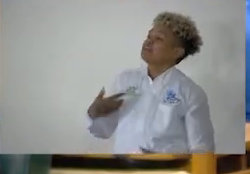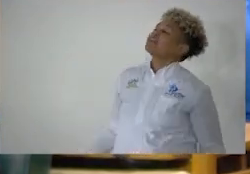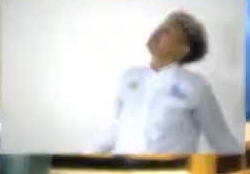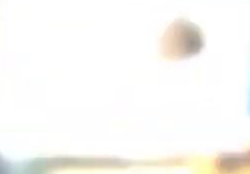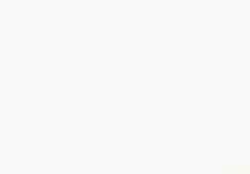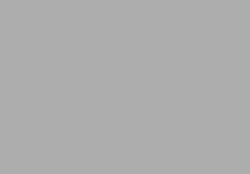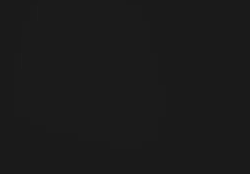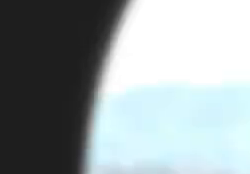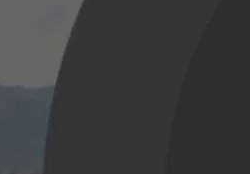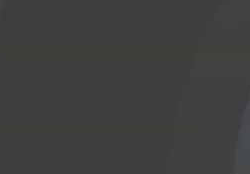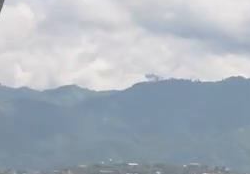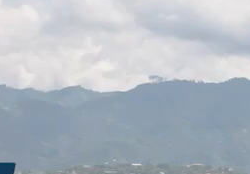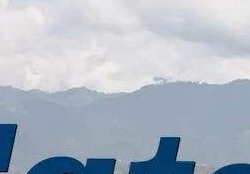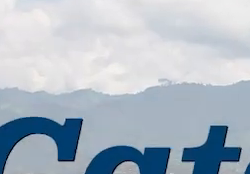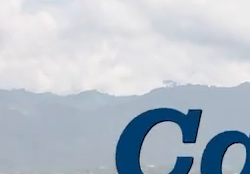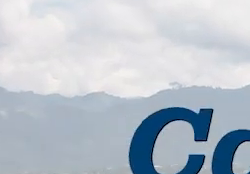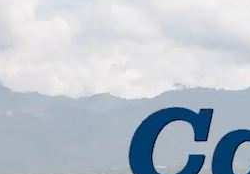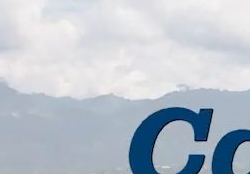to their assistance.